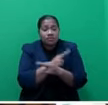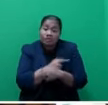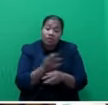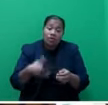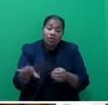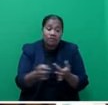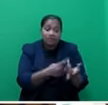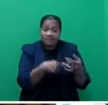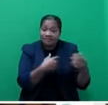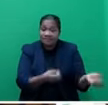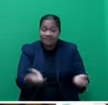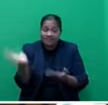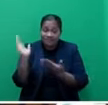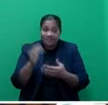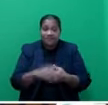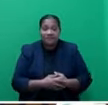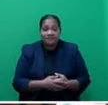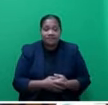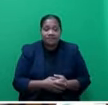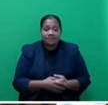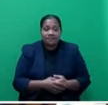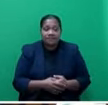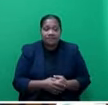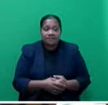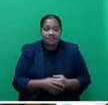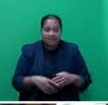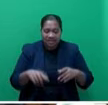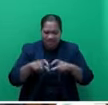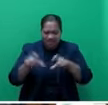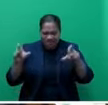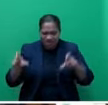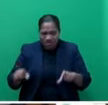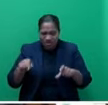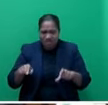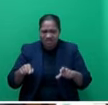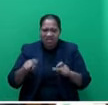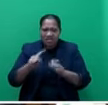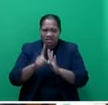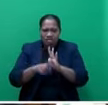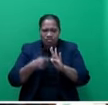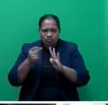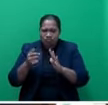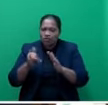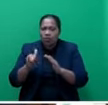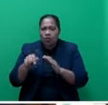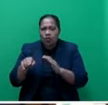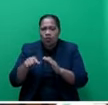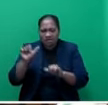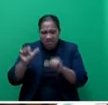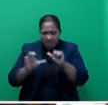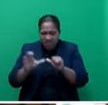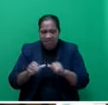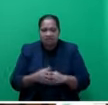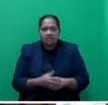submissions they made regarding the separate division and jury system or assessor system, I made comments on that specifically. Please don't